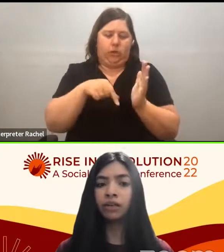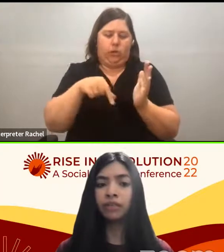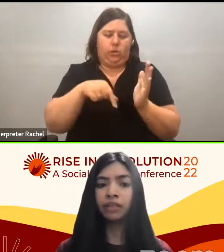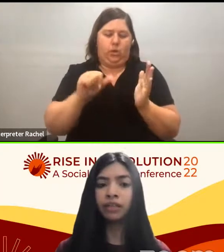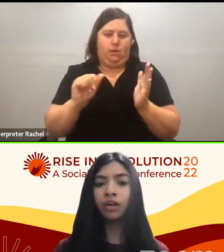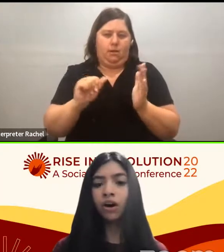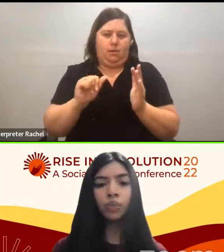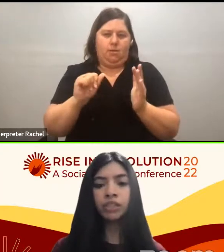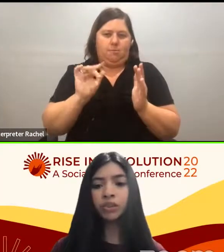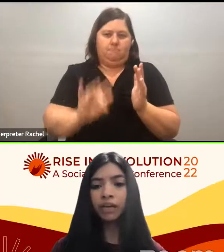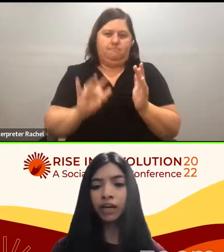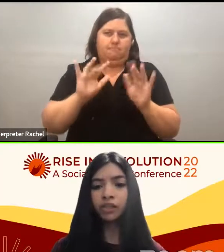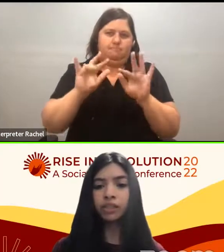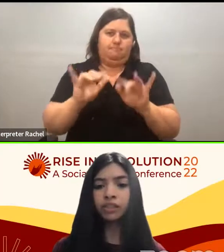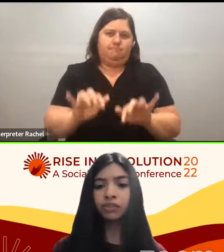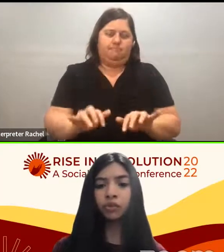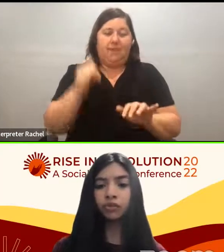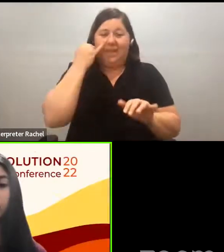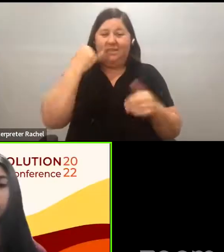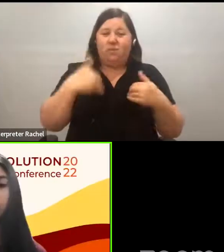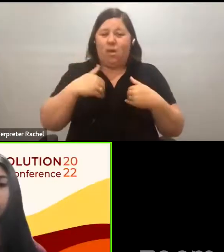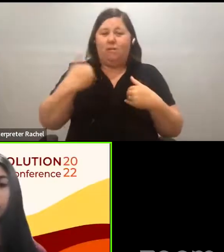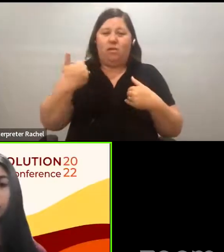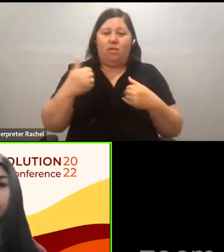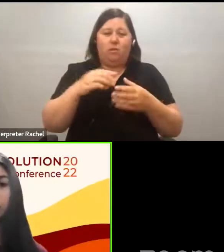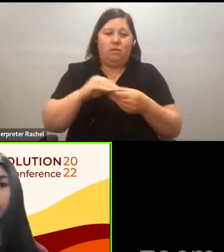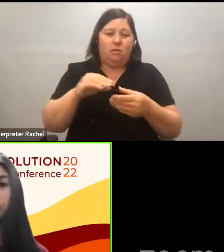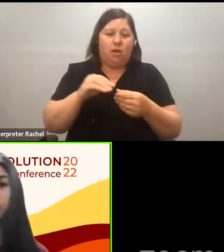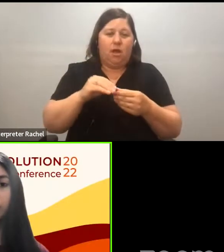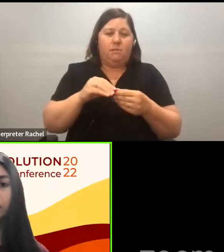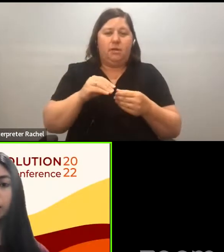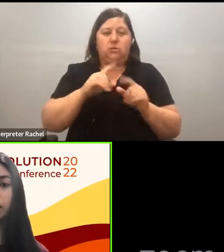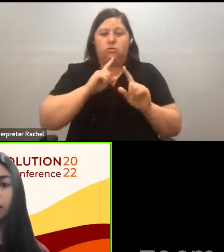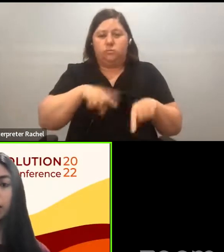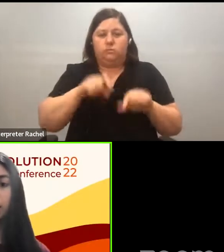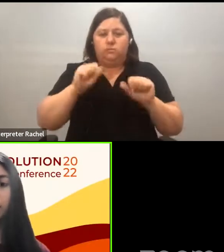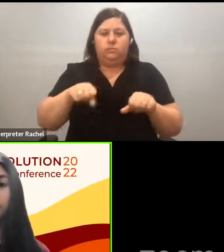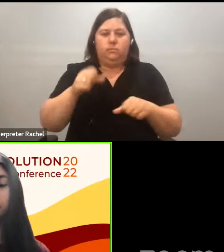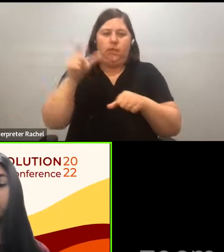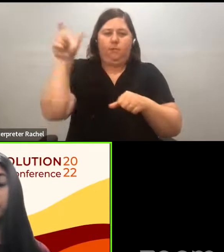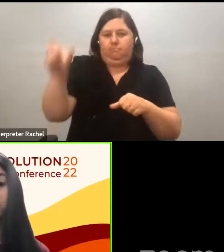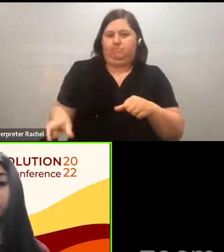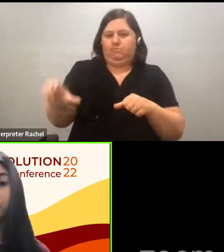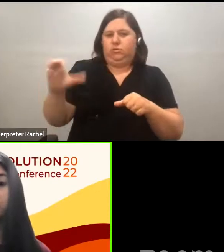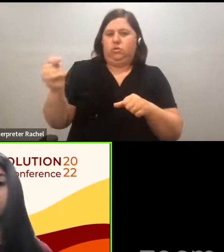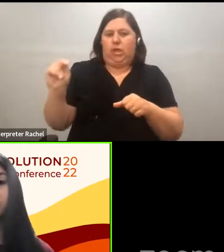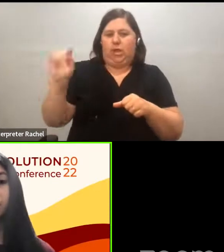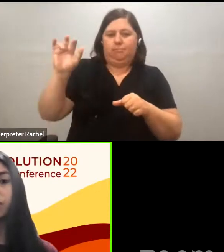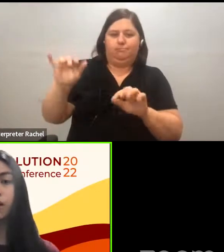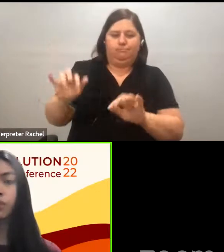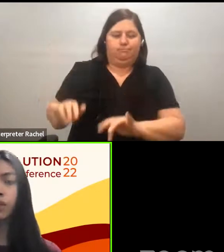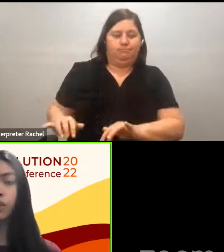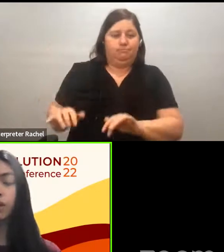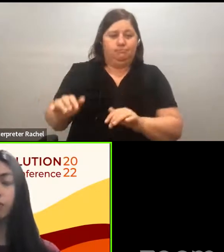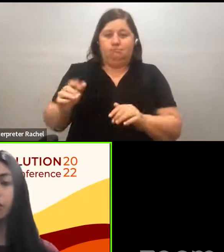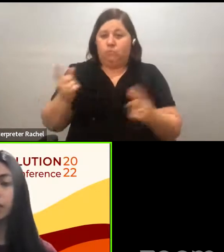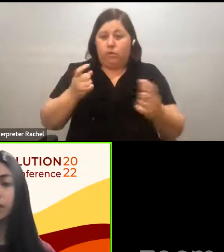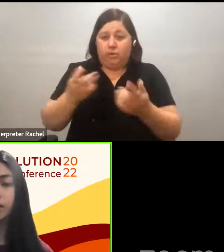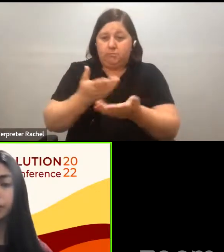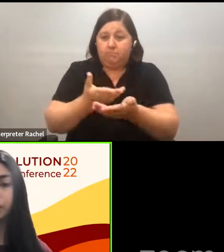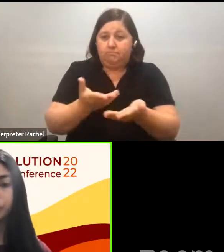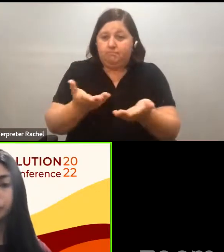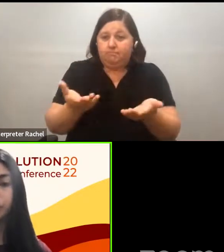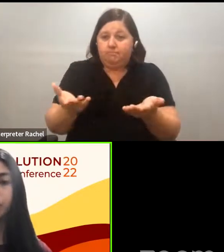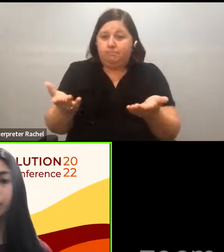if you have any comments or reactions, feel free to use the chat box. Are there any questions that we have for